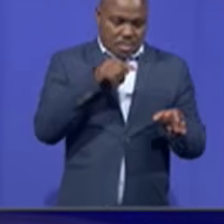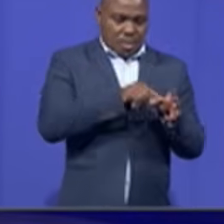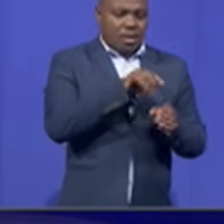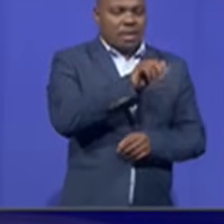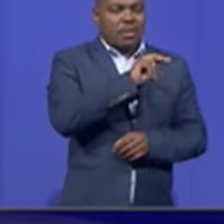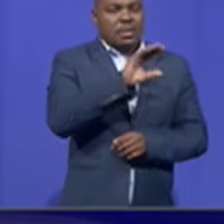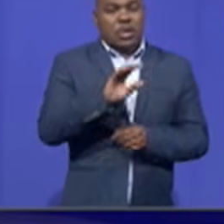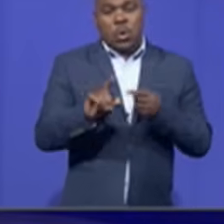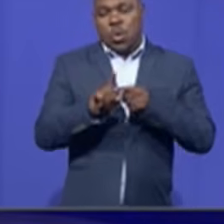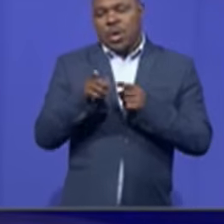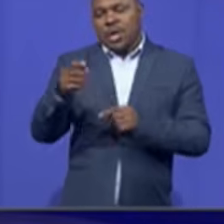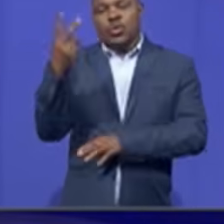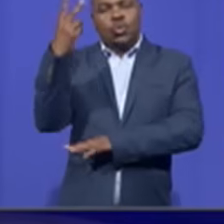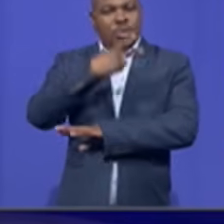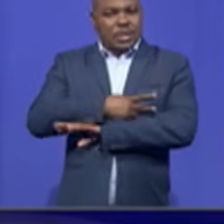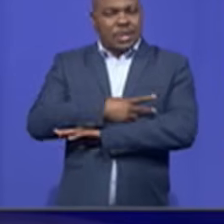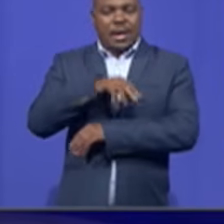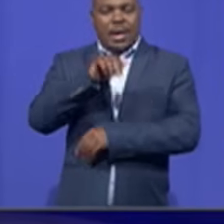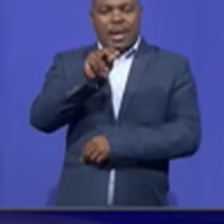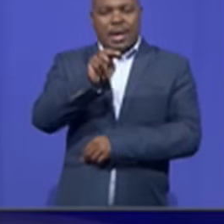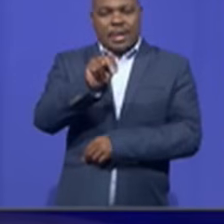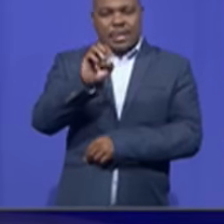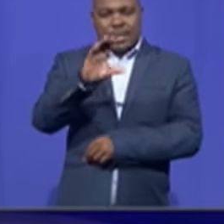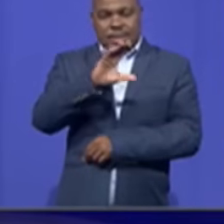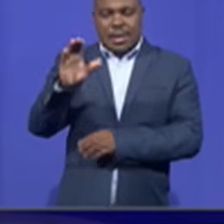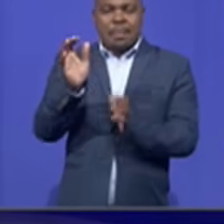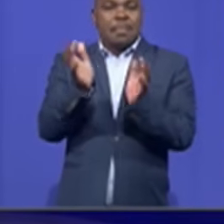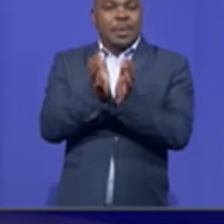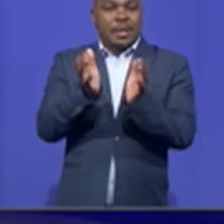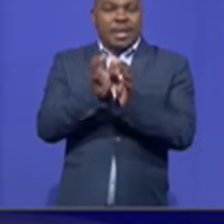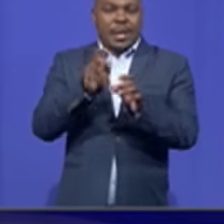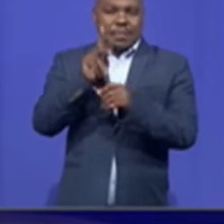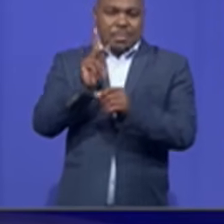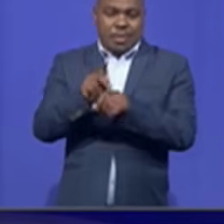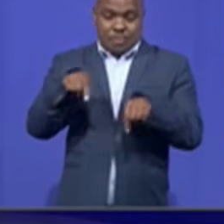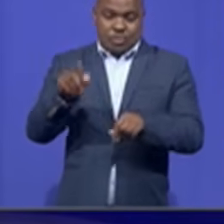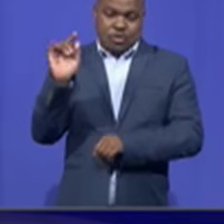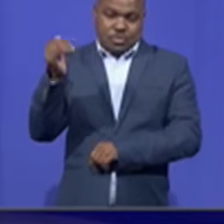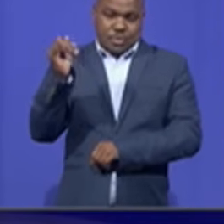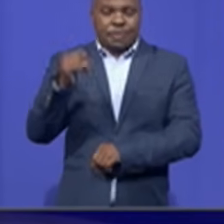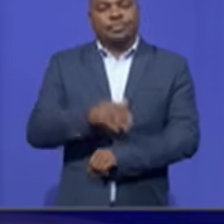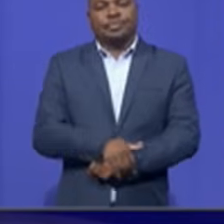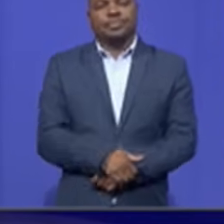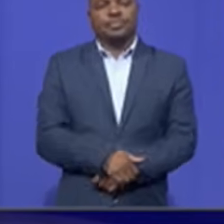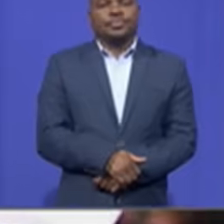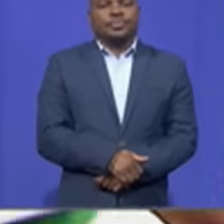le mabedi ya komiti khuduthamaga ya ANC kwa Kempton Park mo Johannesburg.